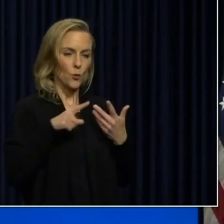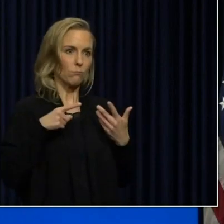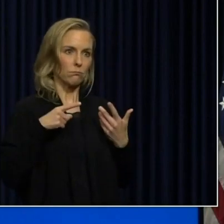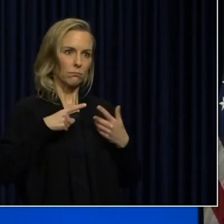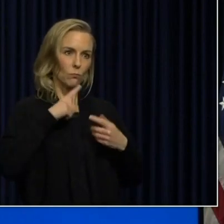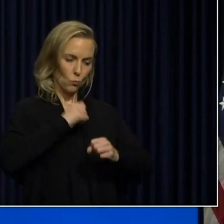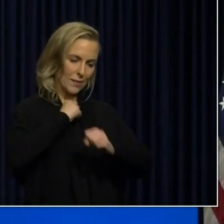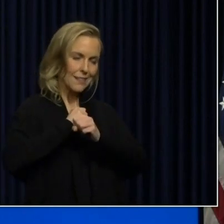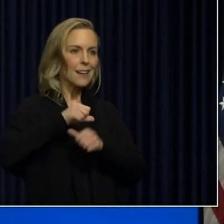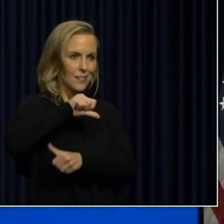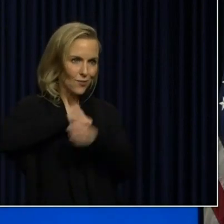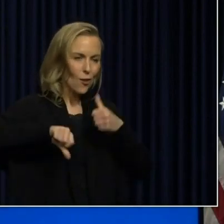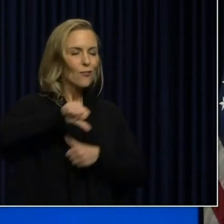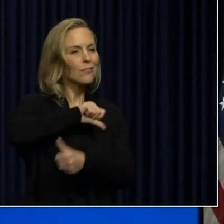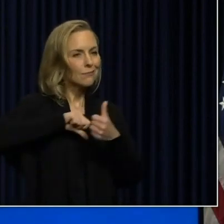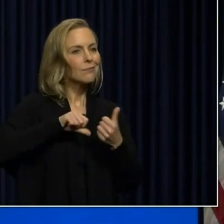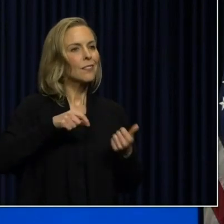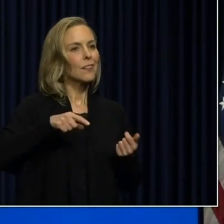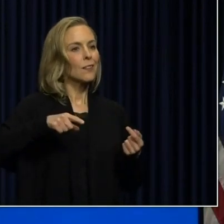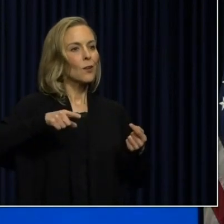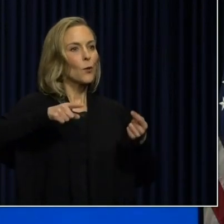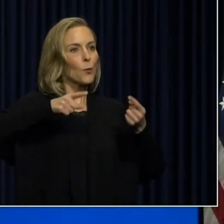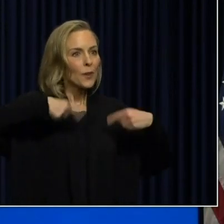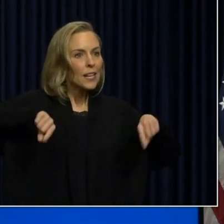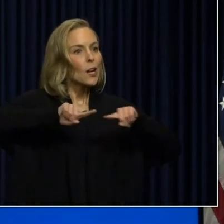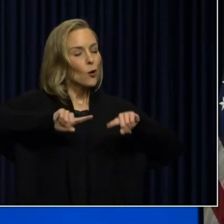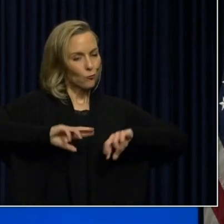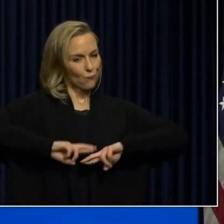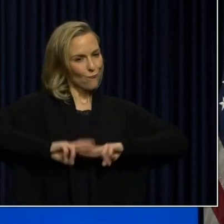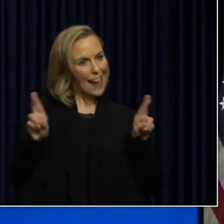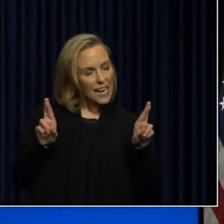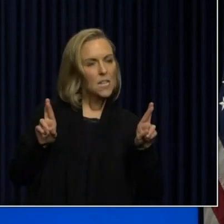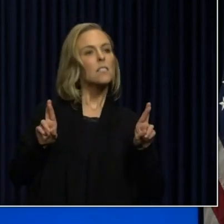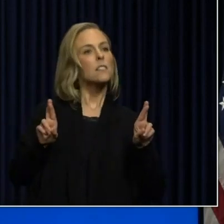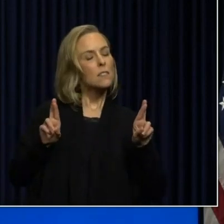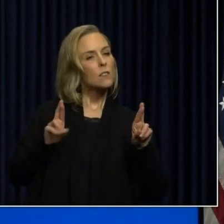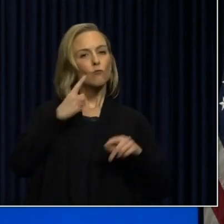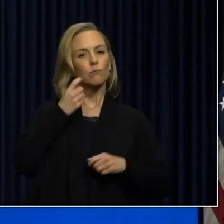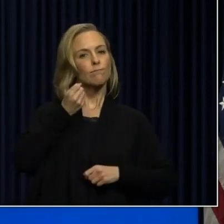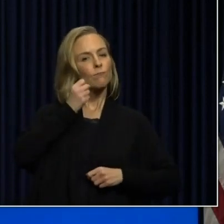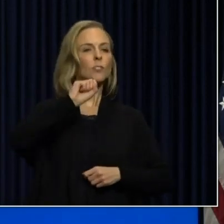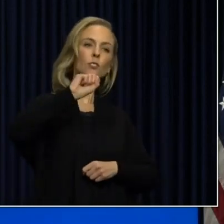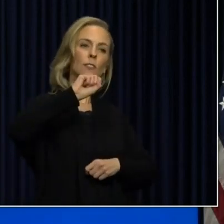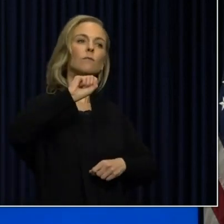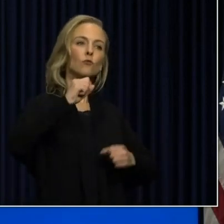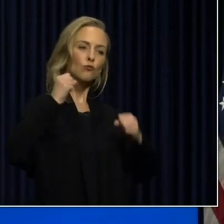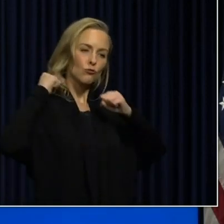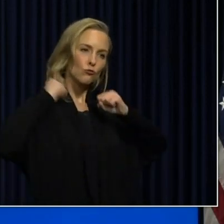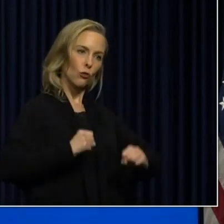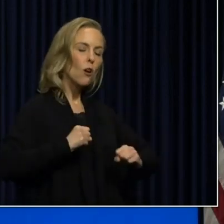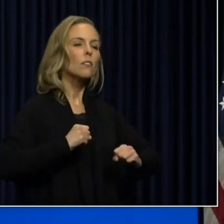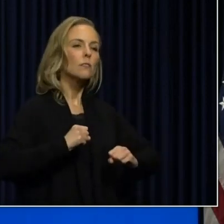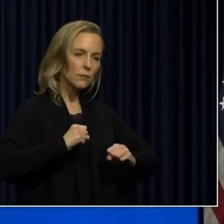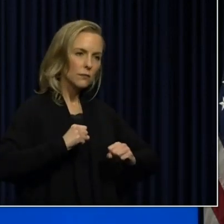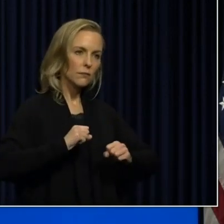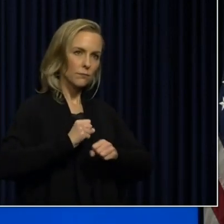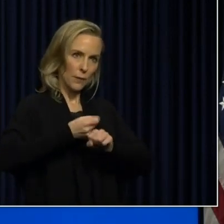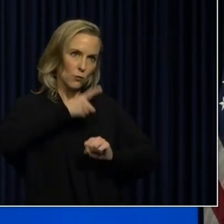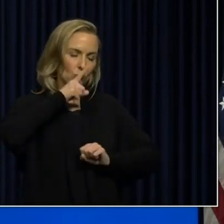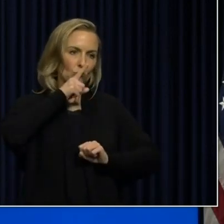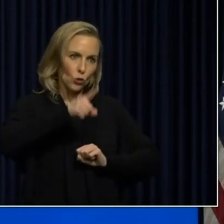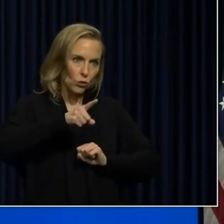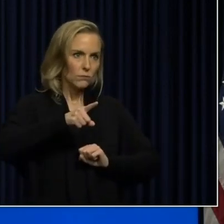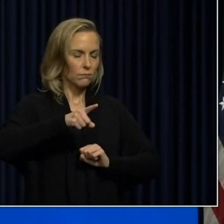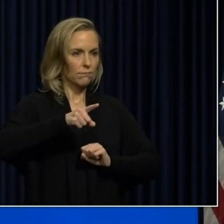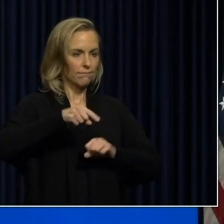protect one another, that we are ready and resilient and strong to make sure that